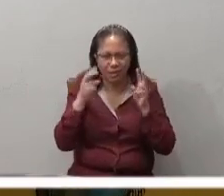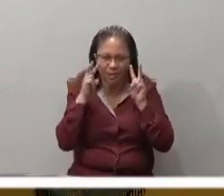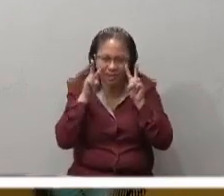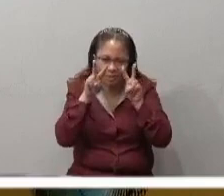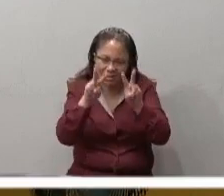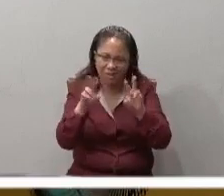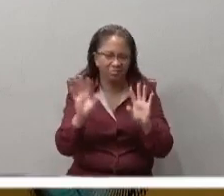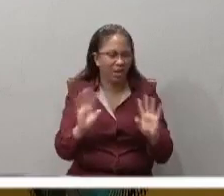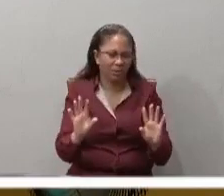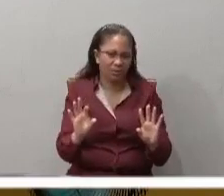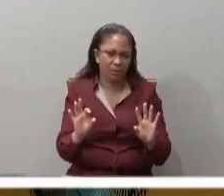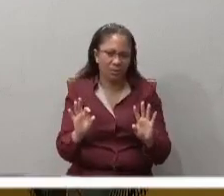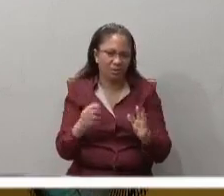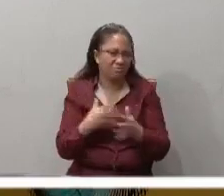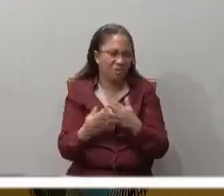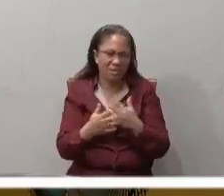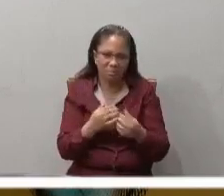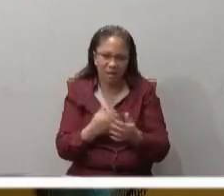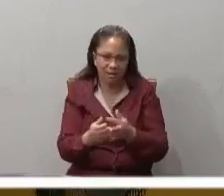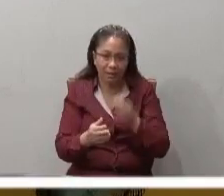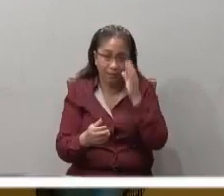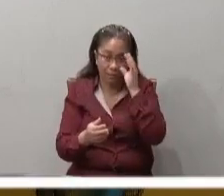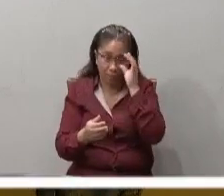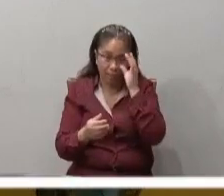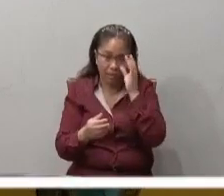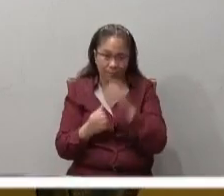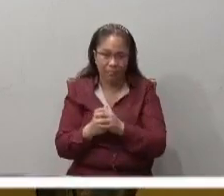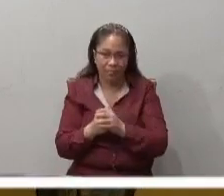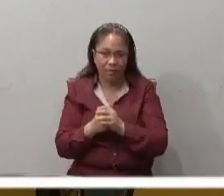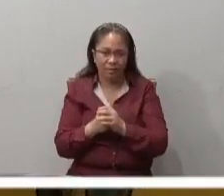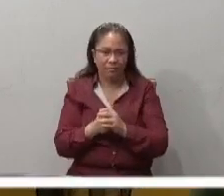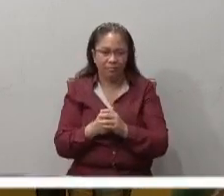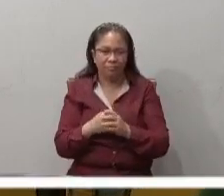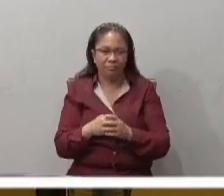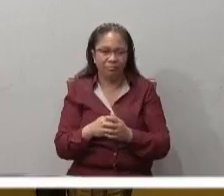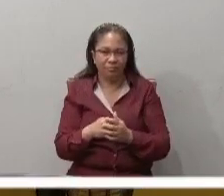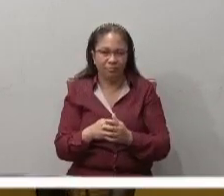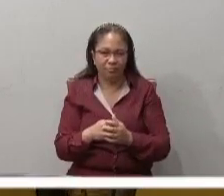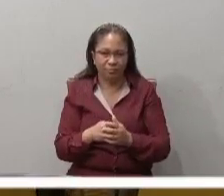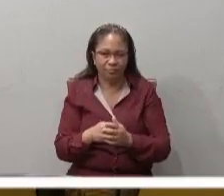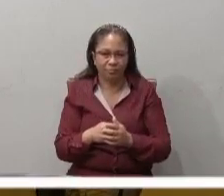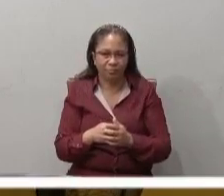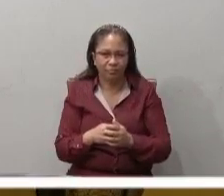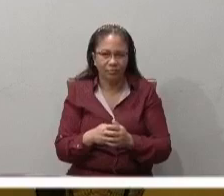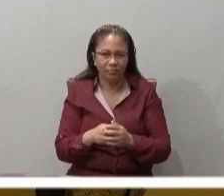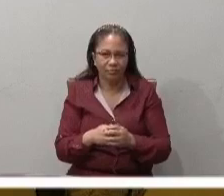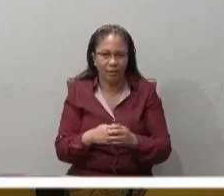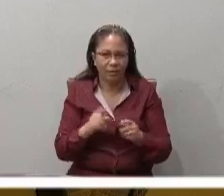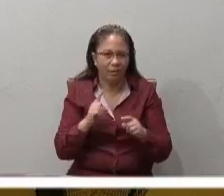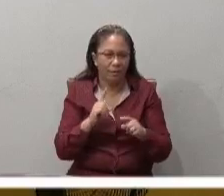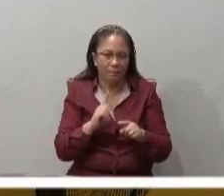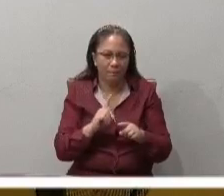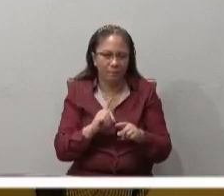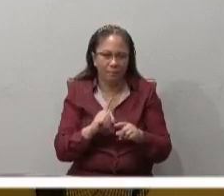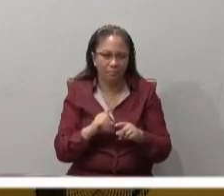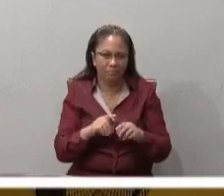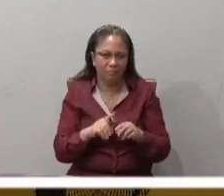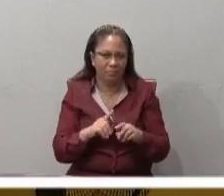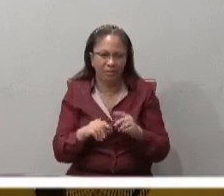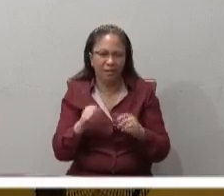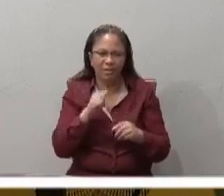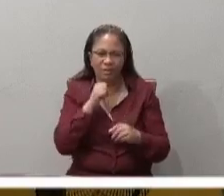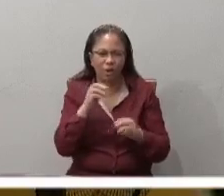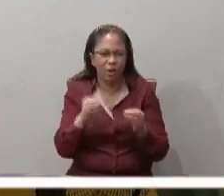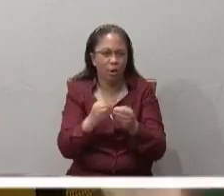view. And for those who have to deal with that for now, we have to deal with it for now. But it is only second best, or third, or fourth,